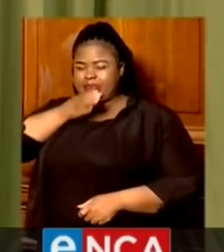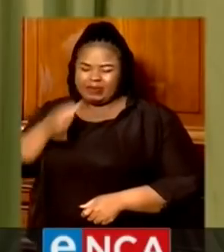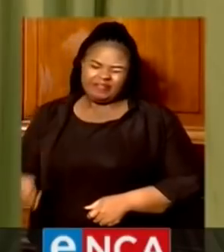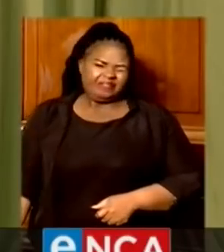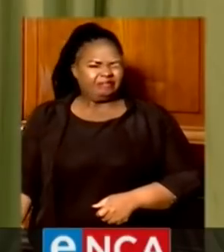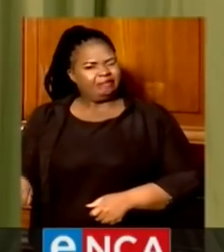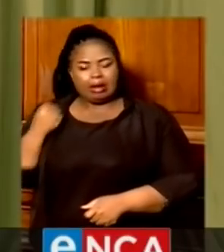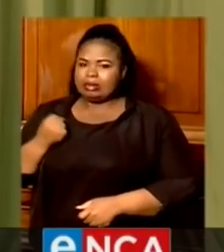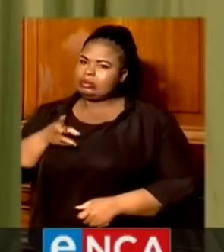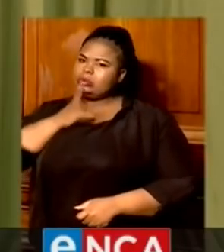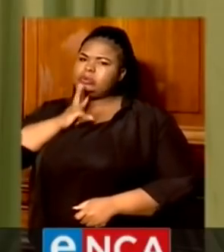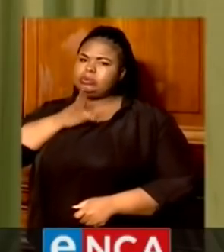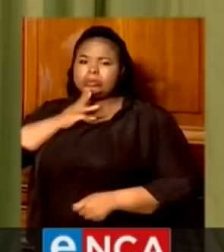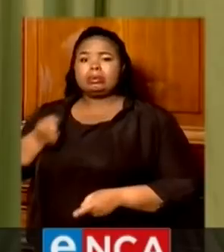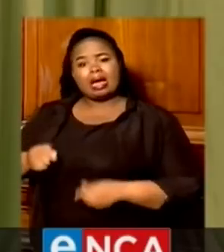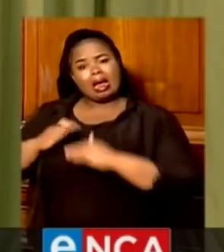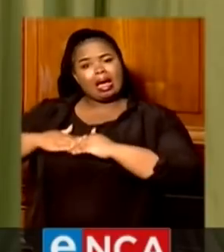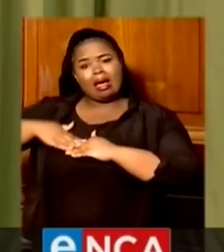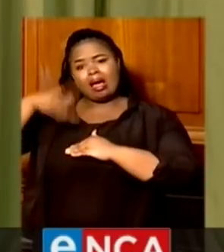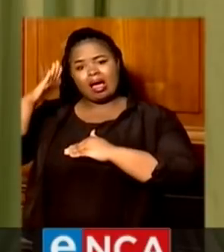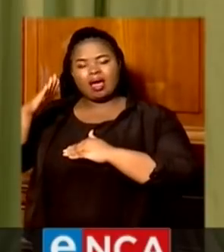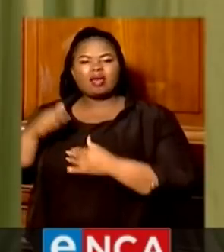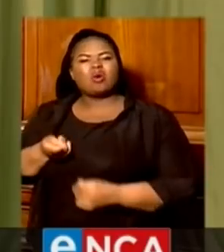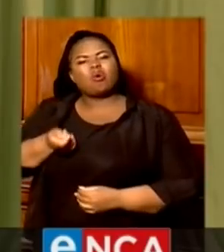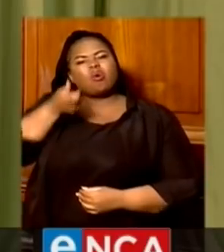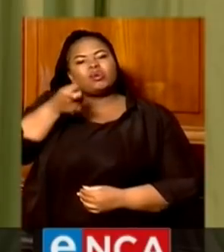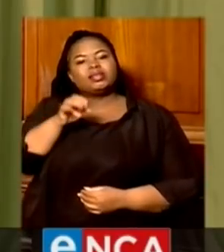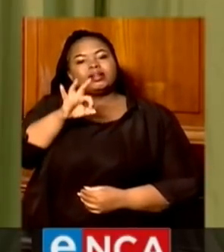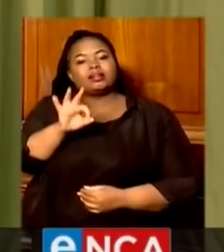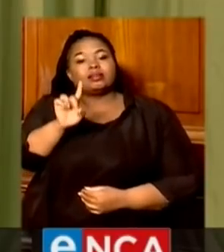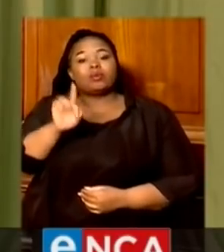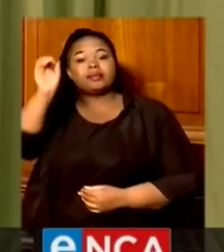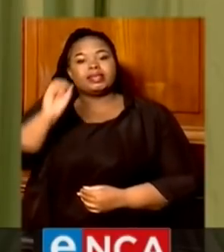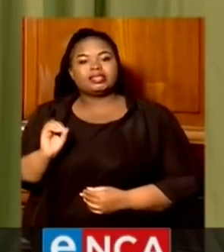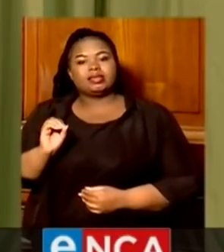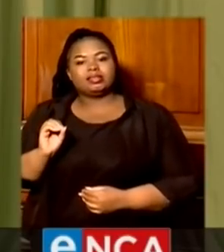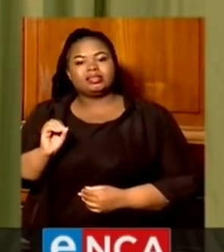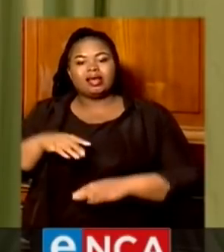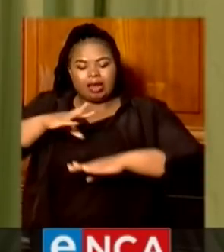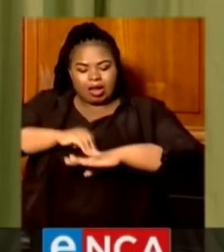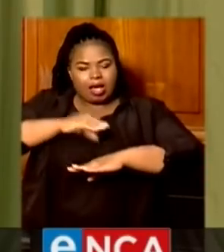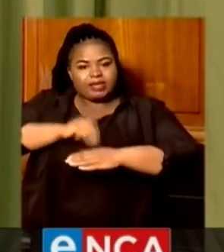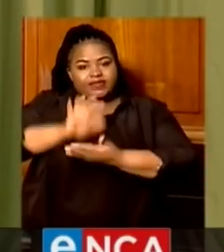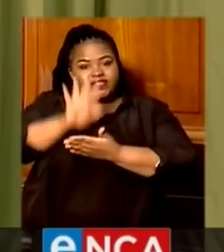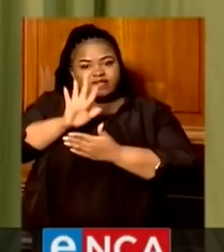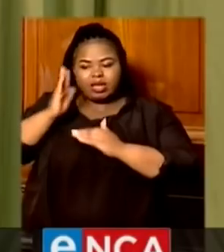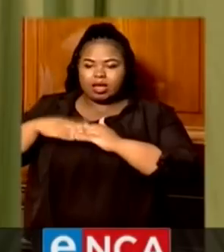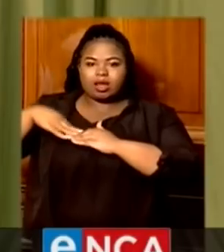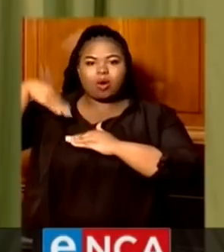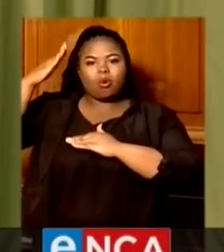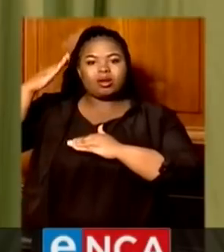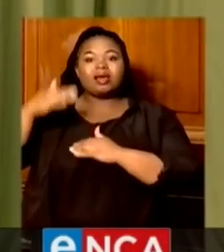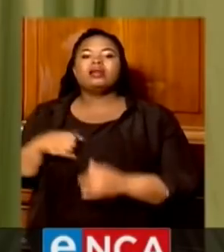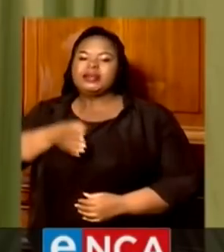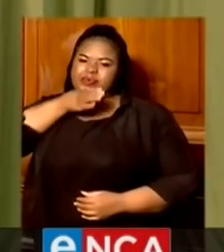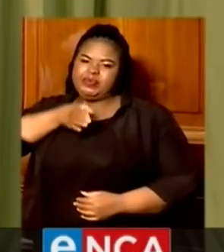high. Well, it's estimated that 31% of South Africans 15 years and older are current drinkers,